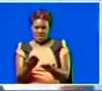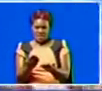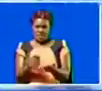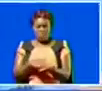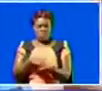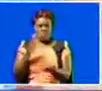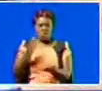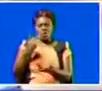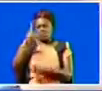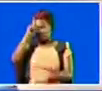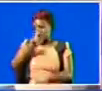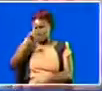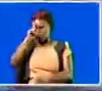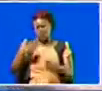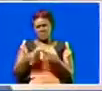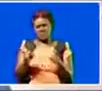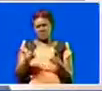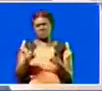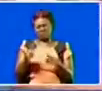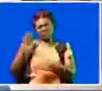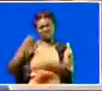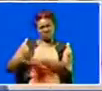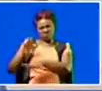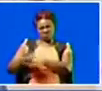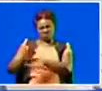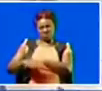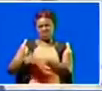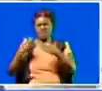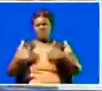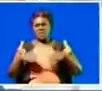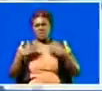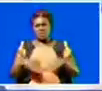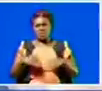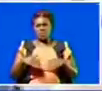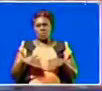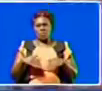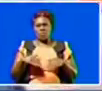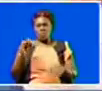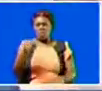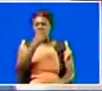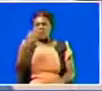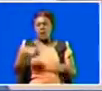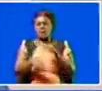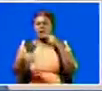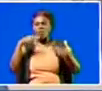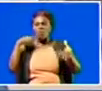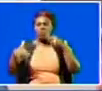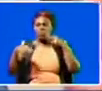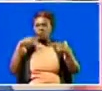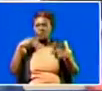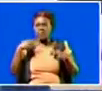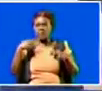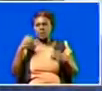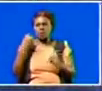extreme, but at the same time, I think it's good. People won't just be walking into hotels and doing